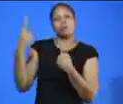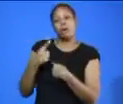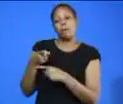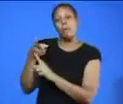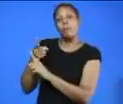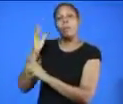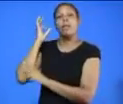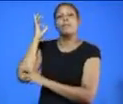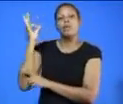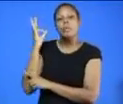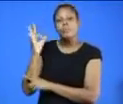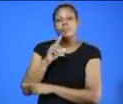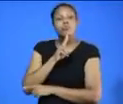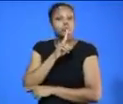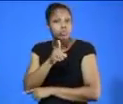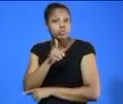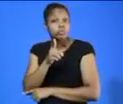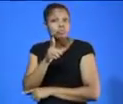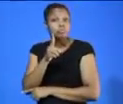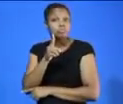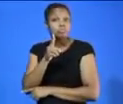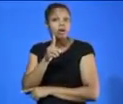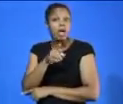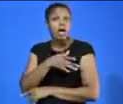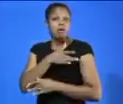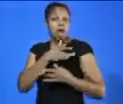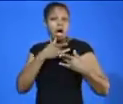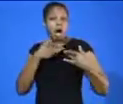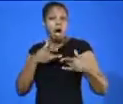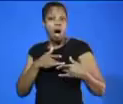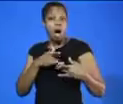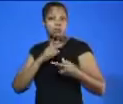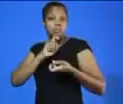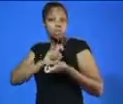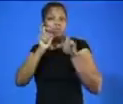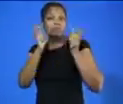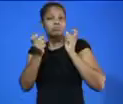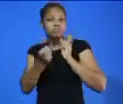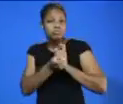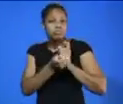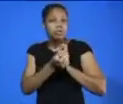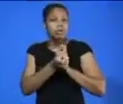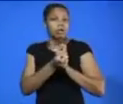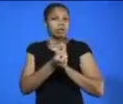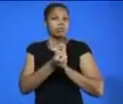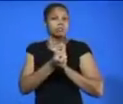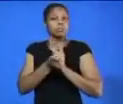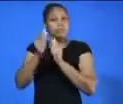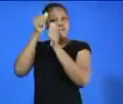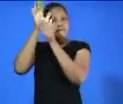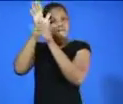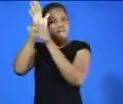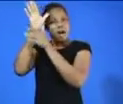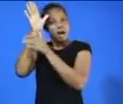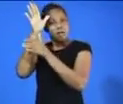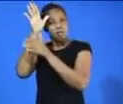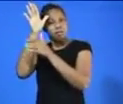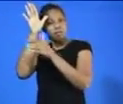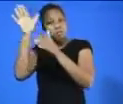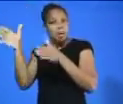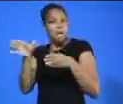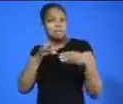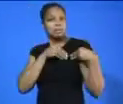truth. He shall turn the hearts of fathers back to their sons. He shall